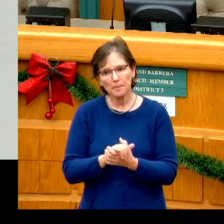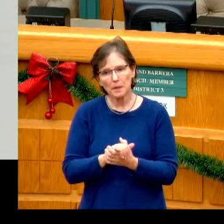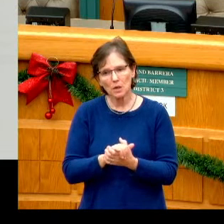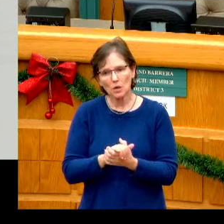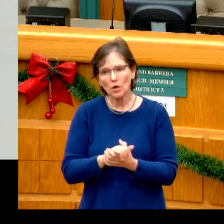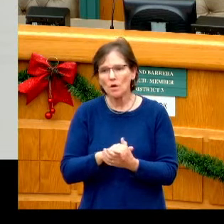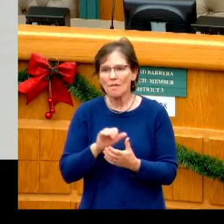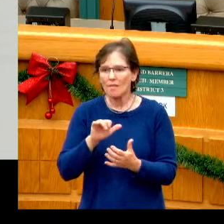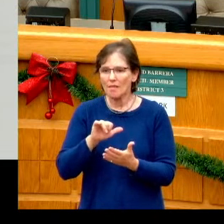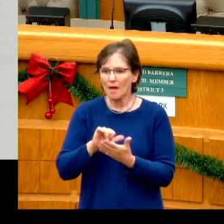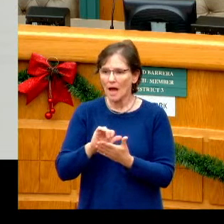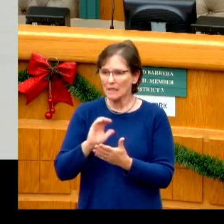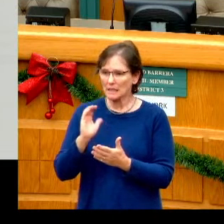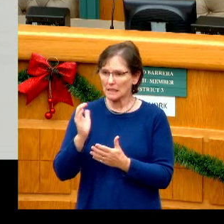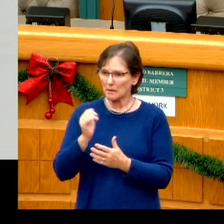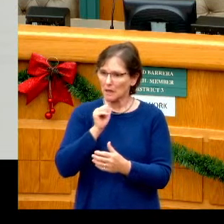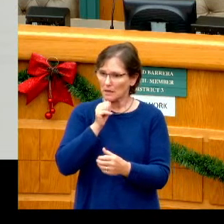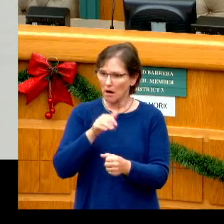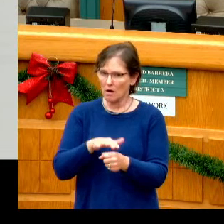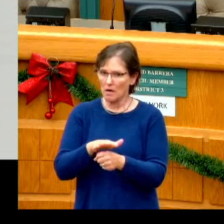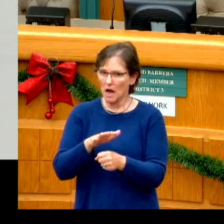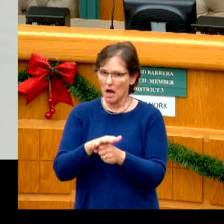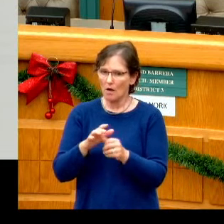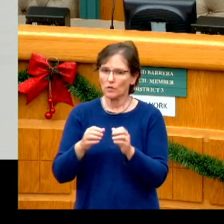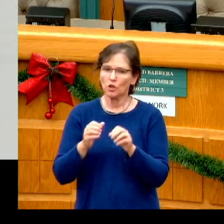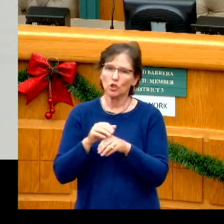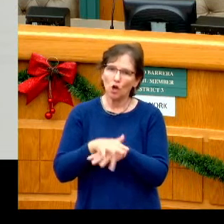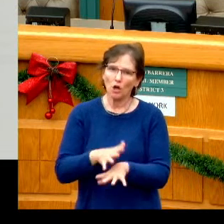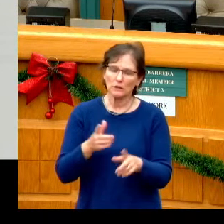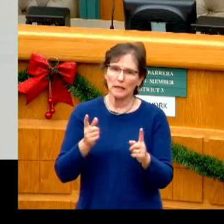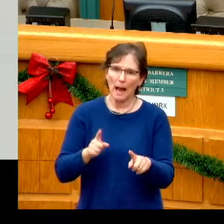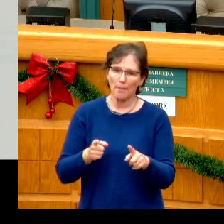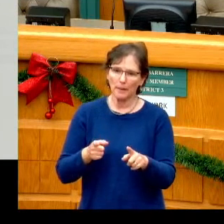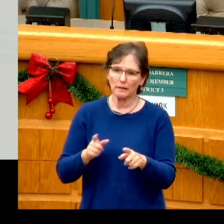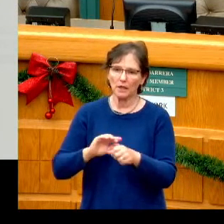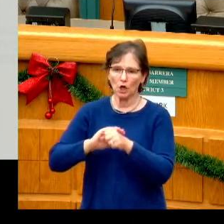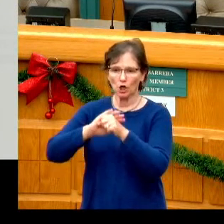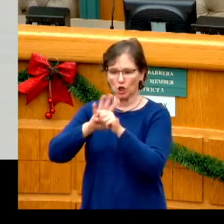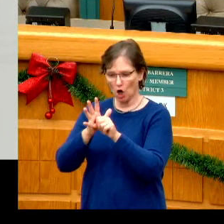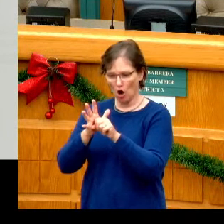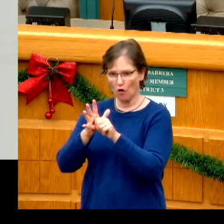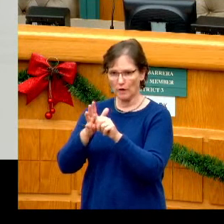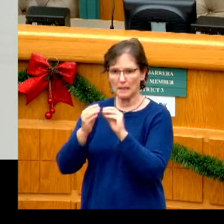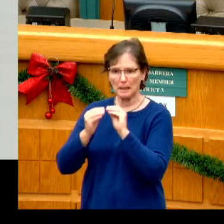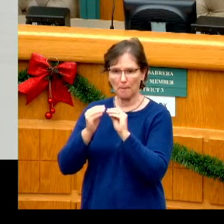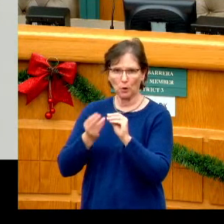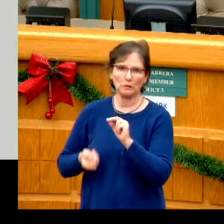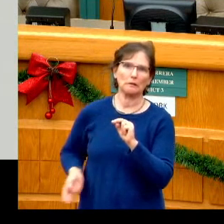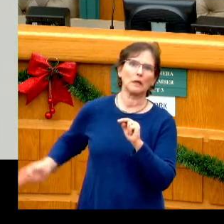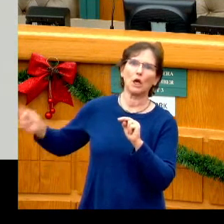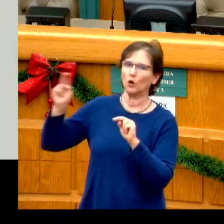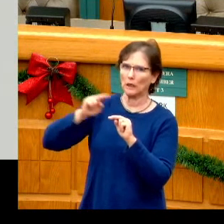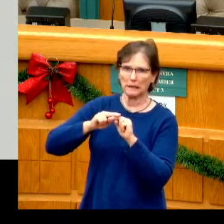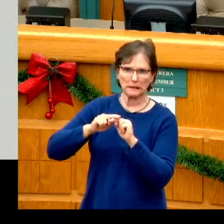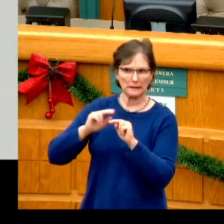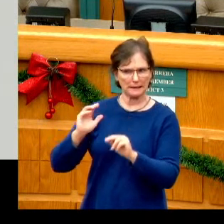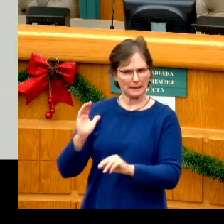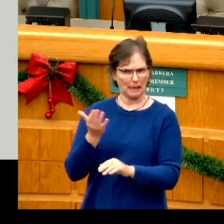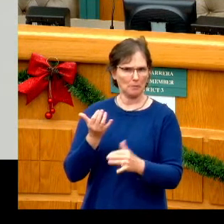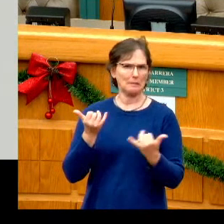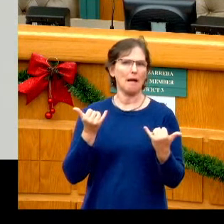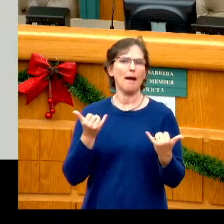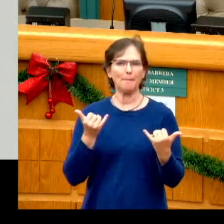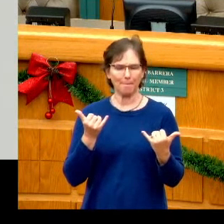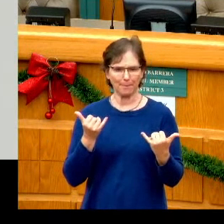enough to really cause a huge spike in our cases from what it looks like. So